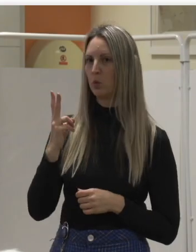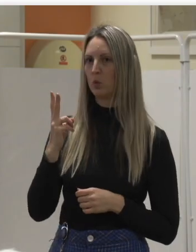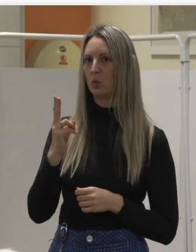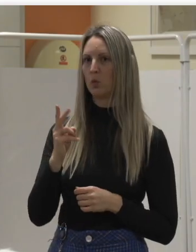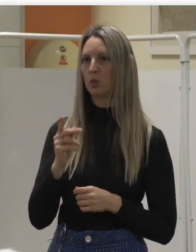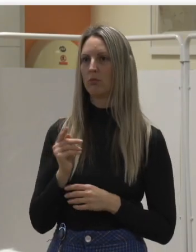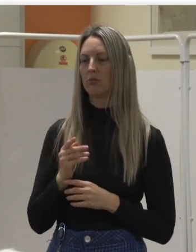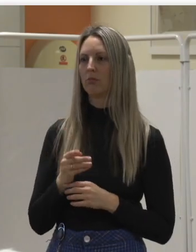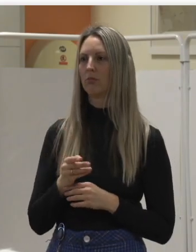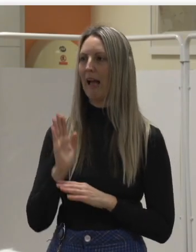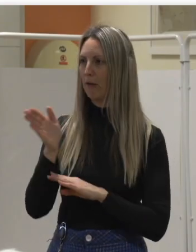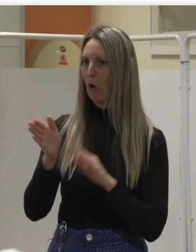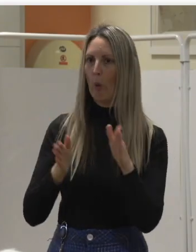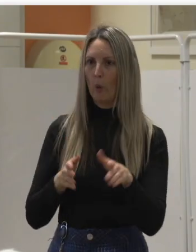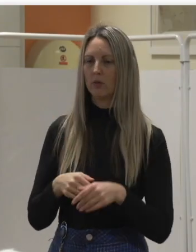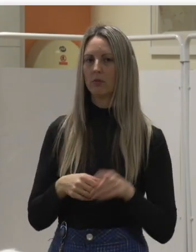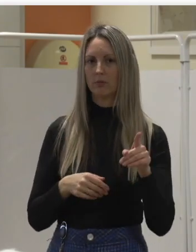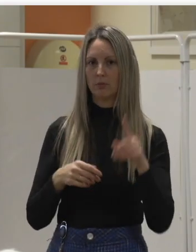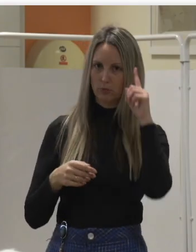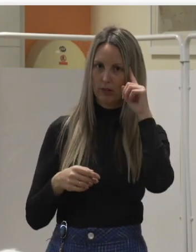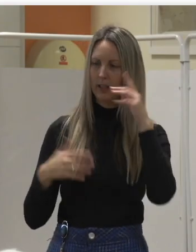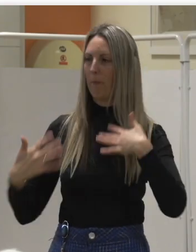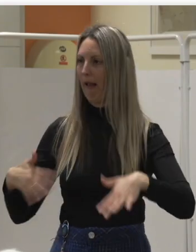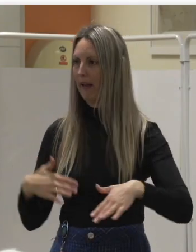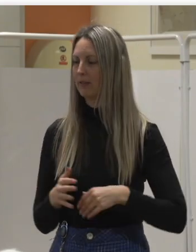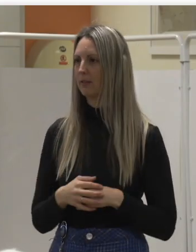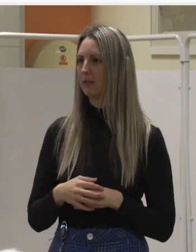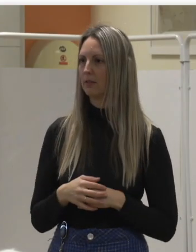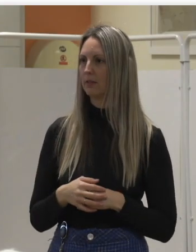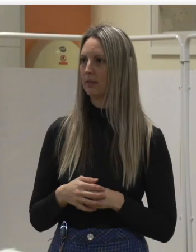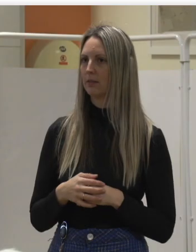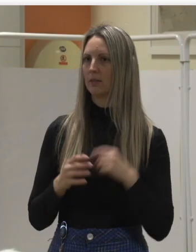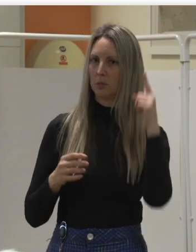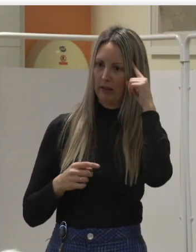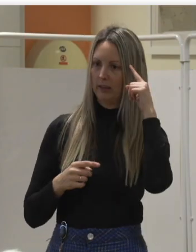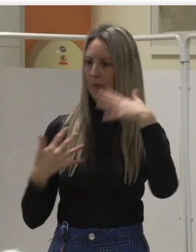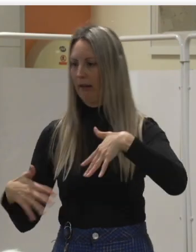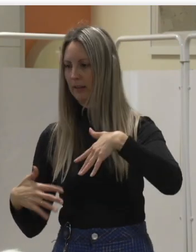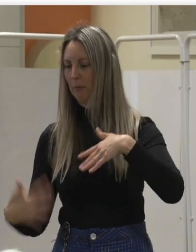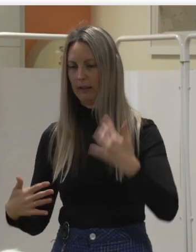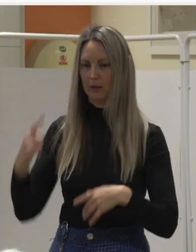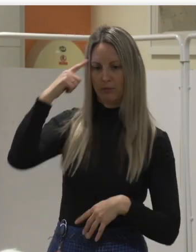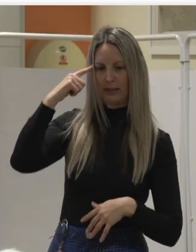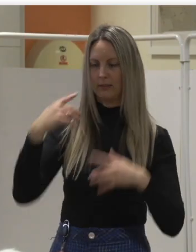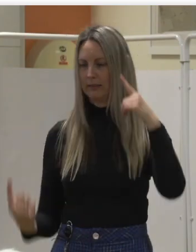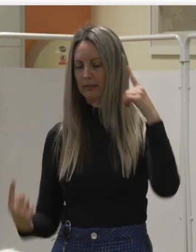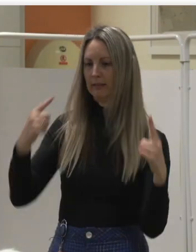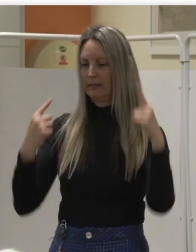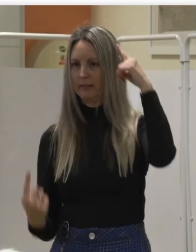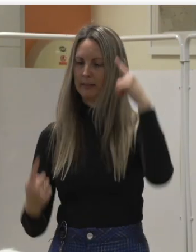pain, driving each other. So you could say that they are driving each other mad. Okay. So